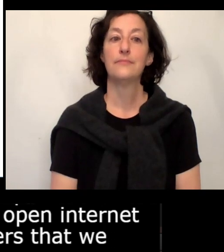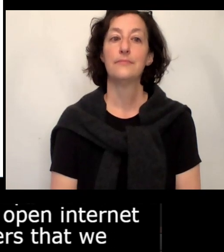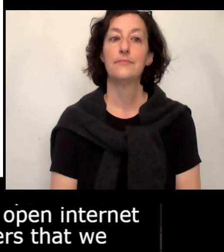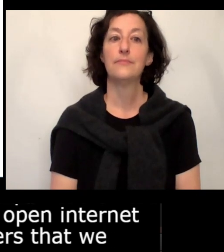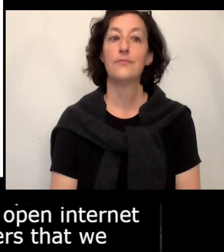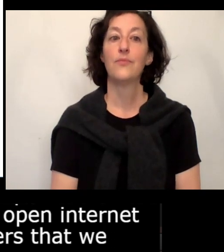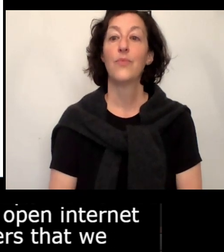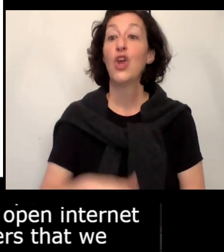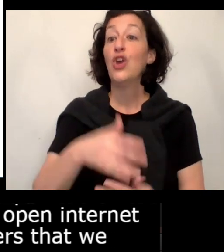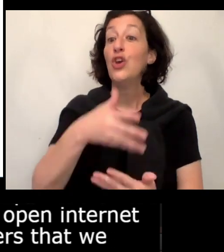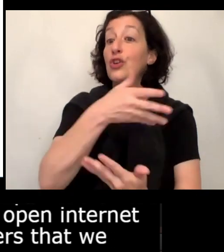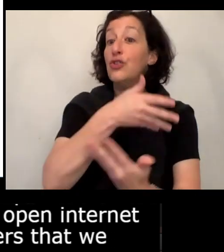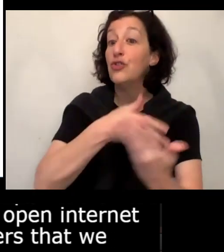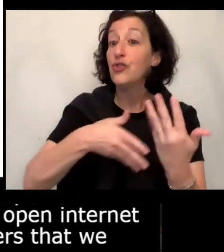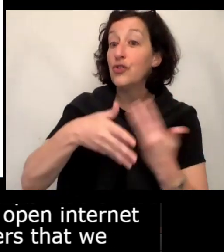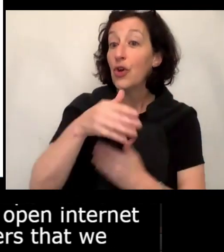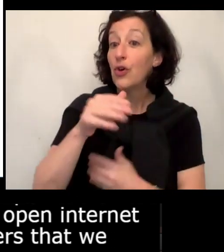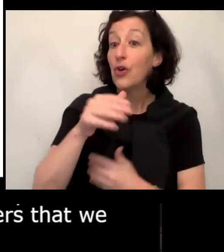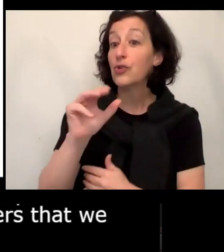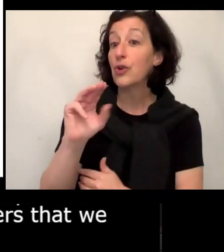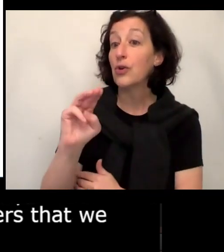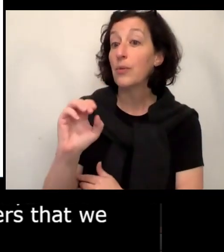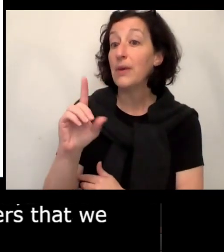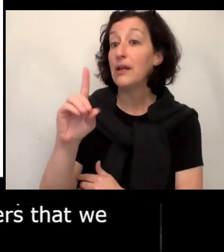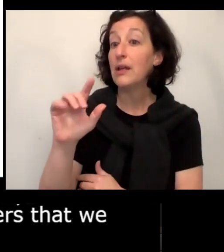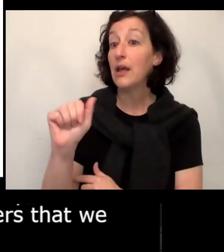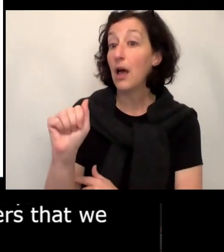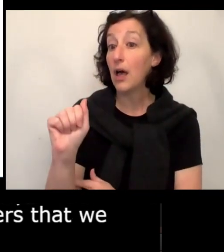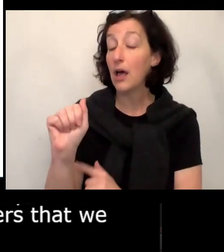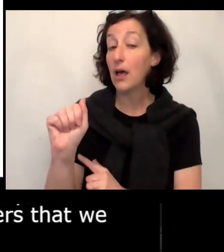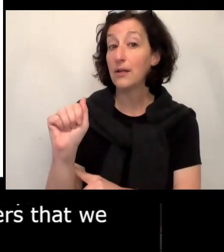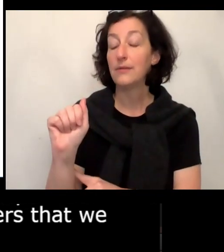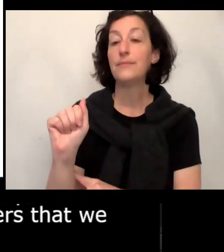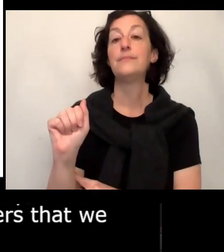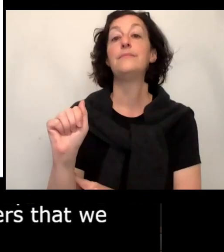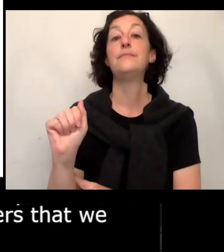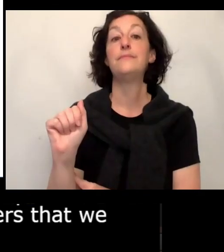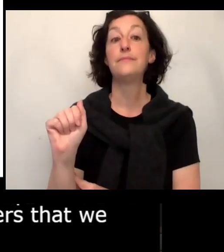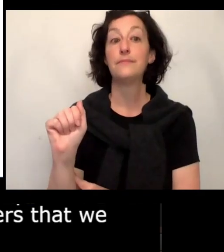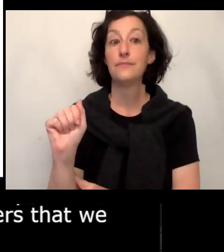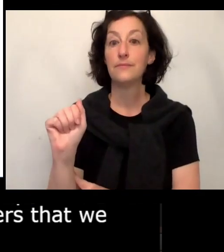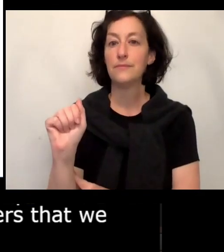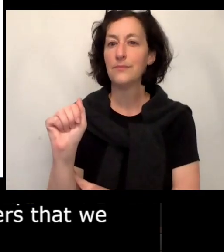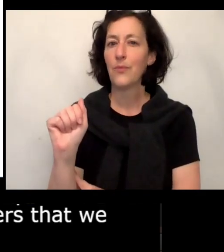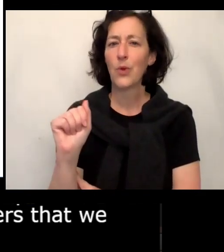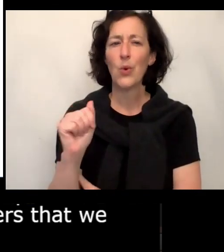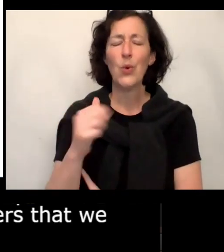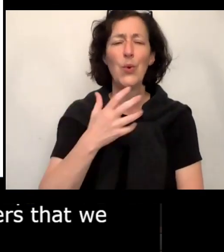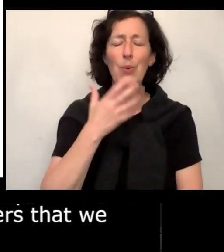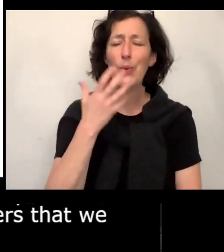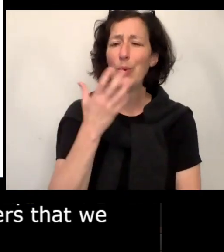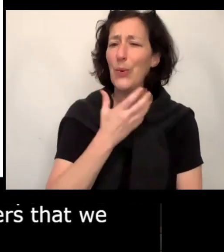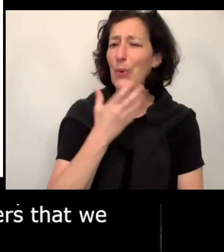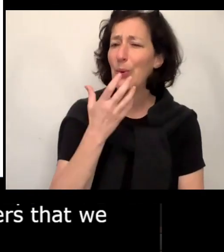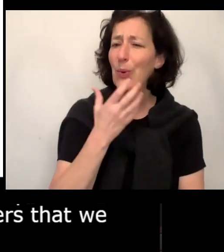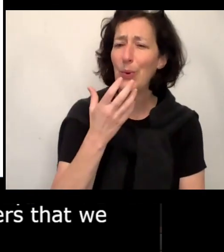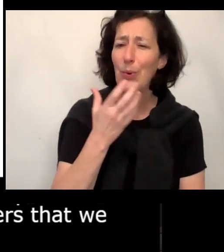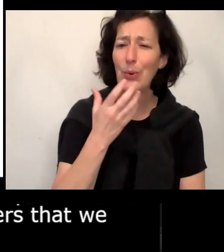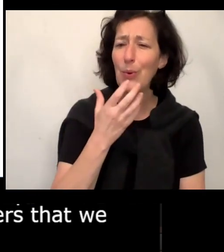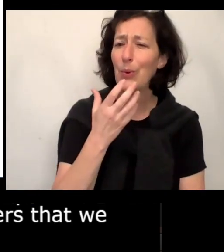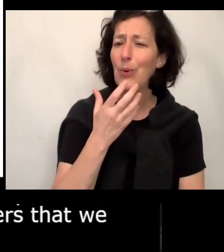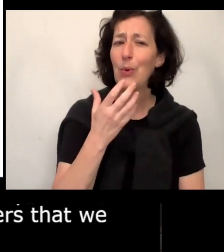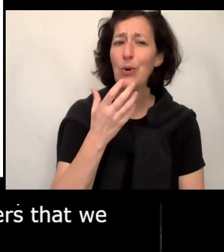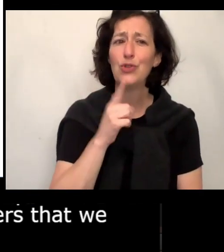Social media is an incredible phenomenon that has